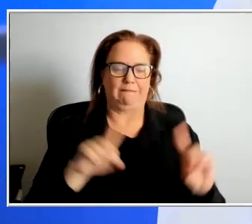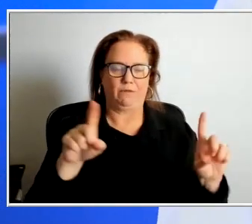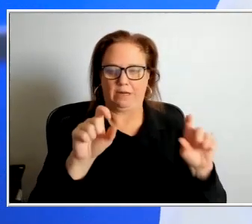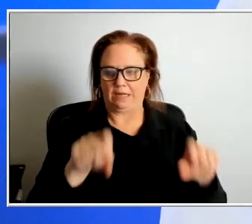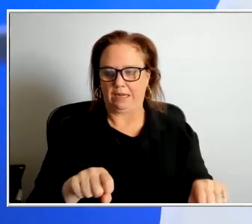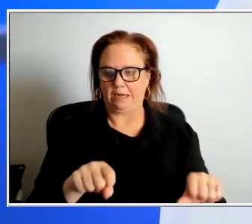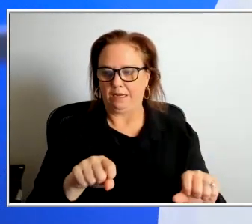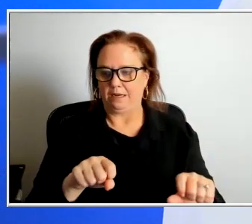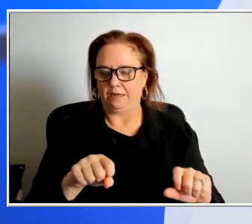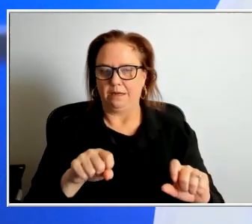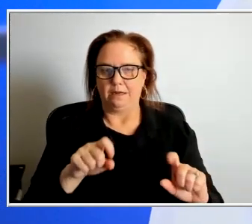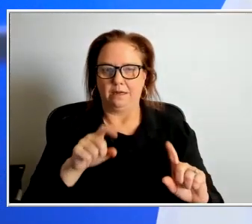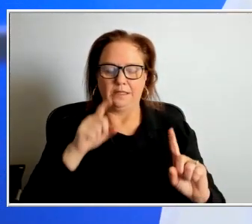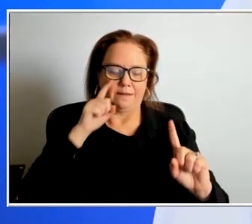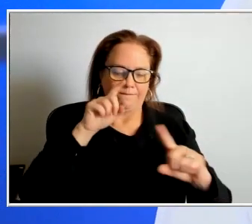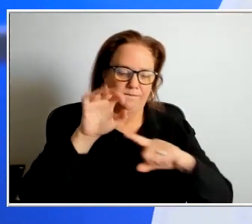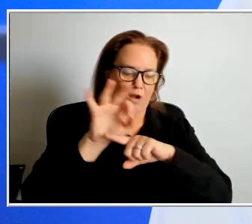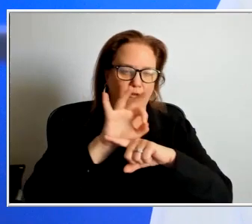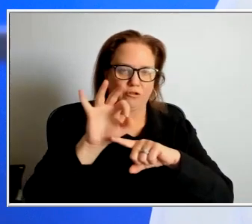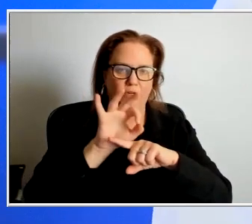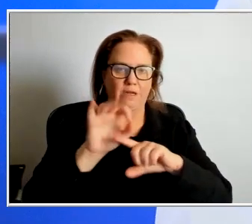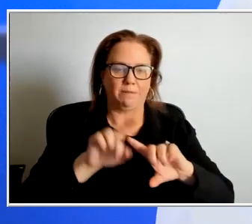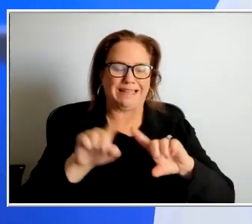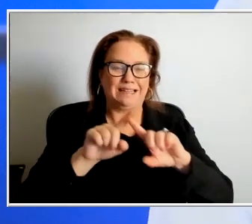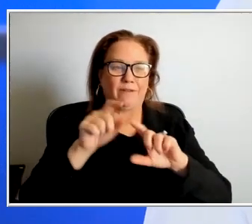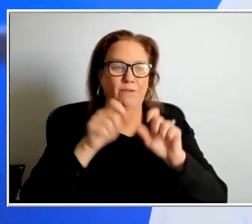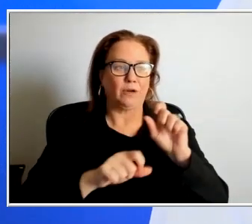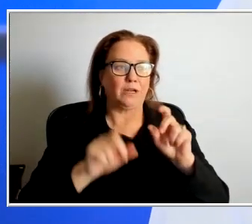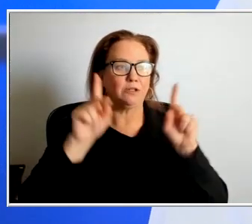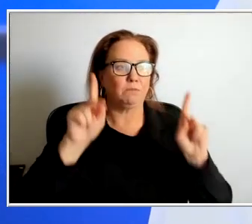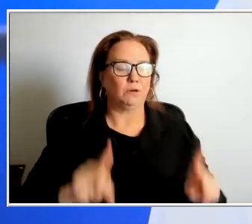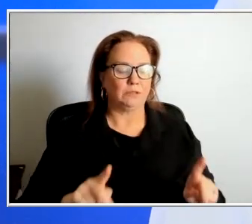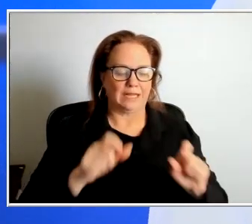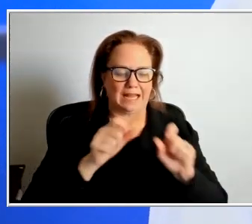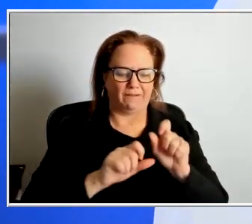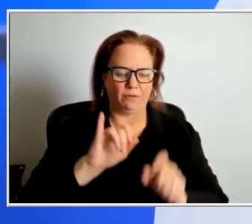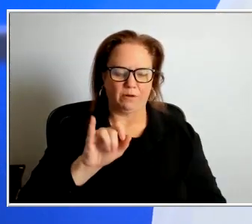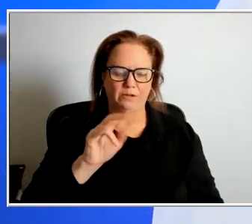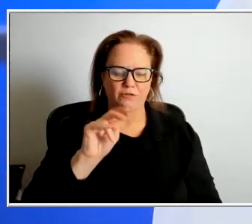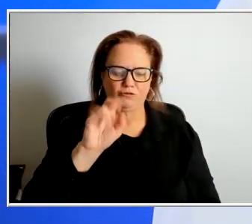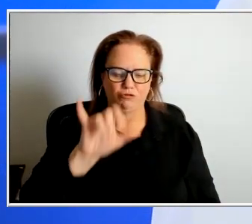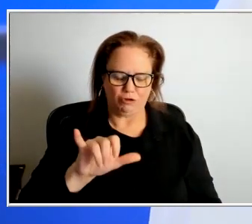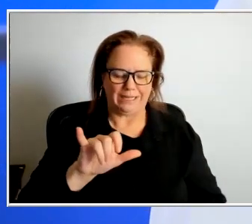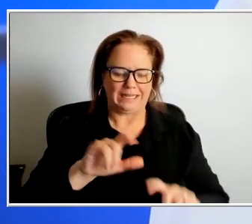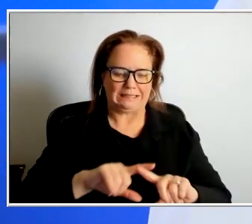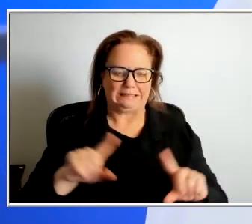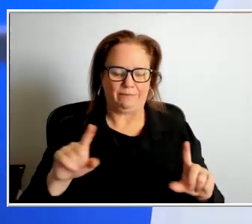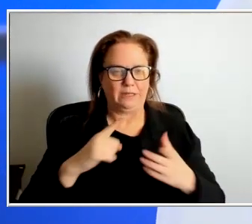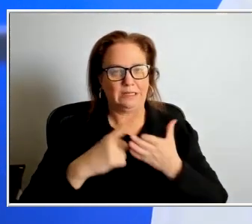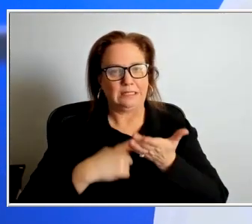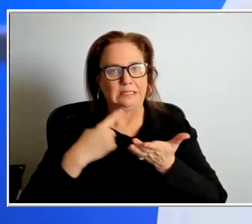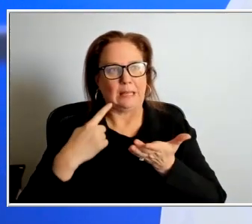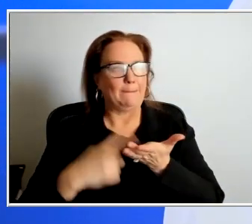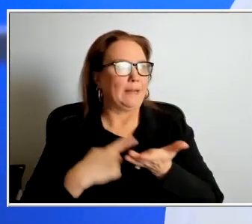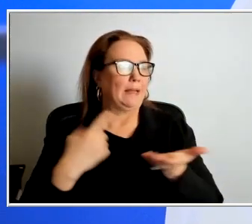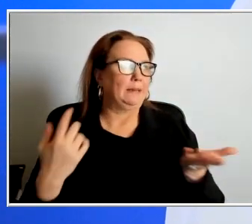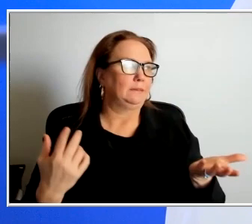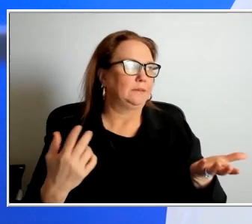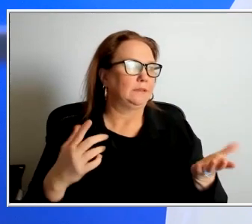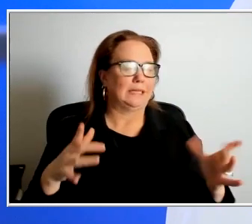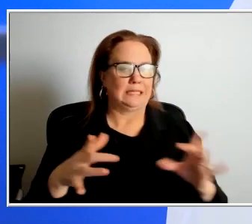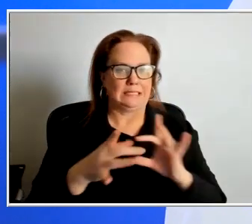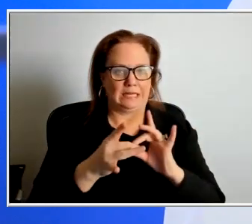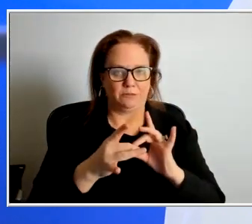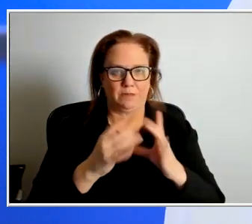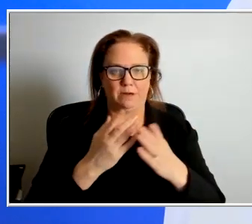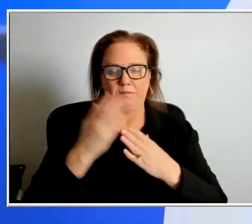targeted functionally. So it might be different for each person, and everybody's journey is a little bit different. Sometimes reattachment of a part